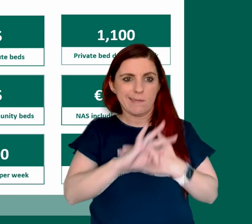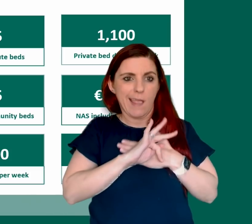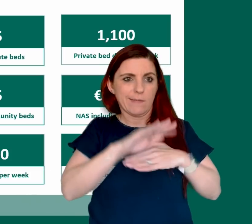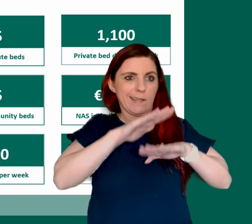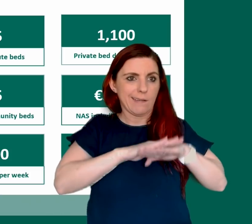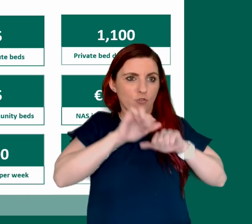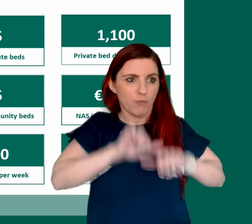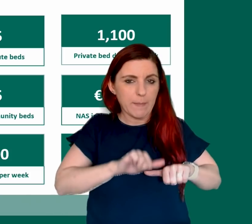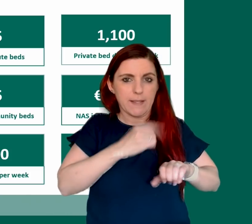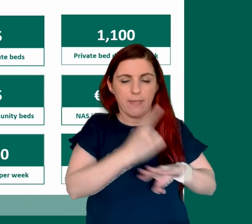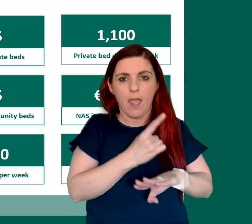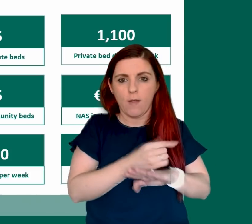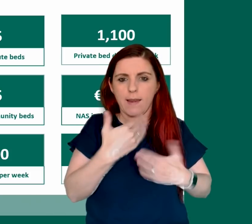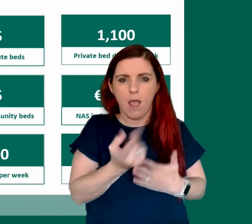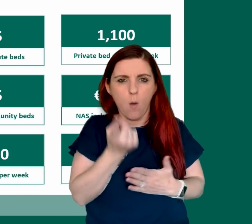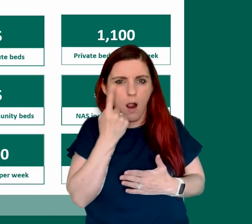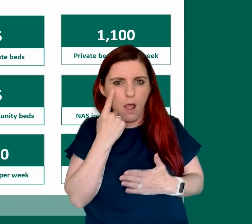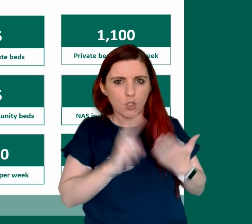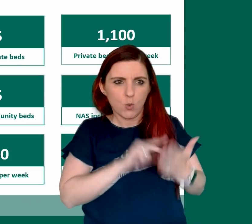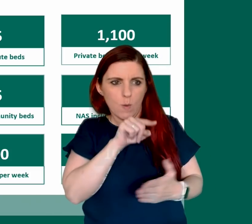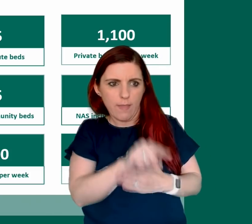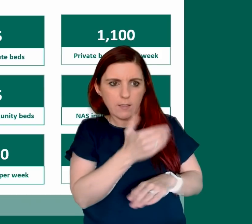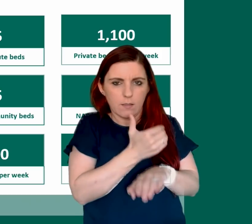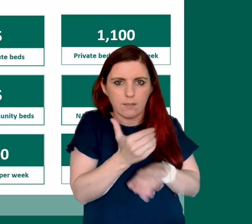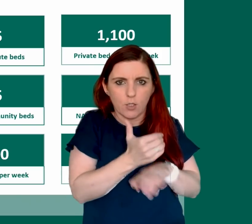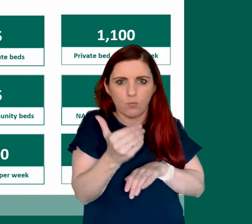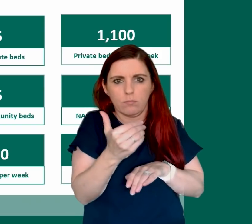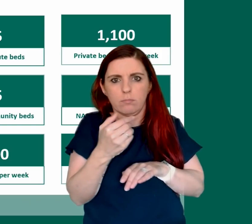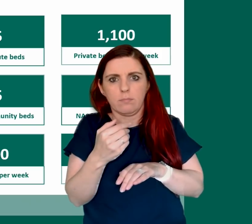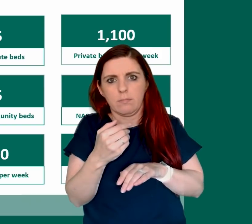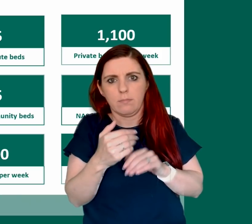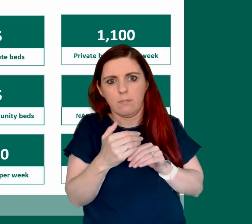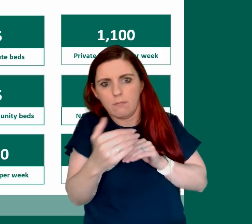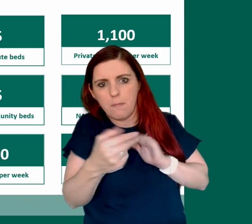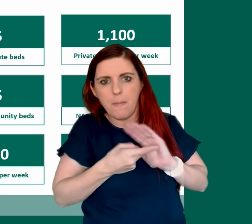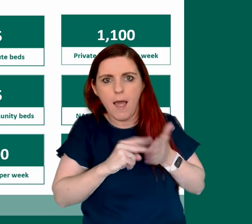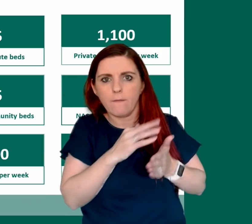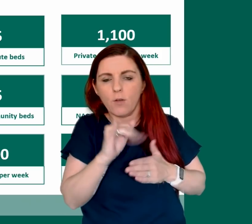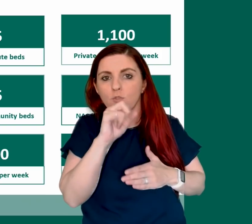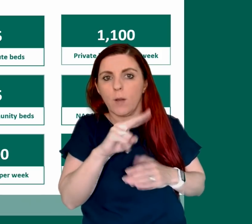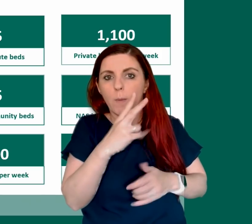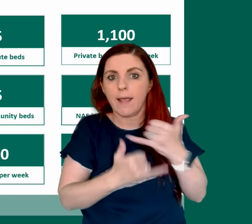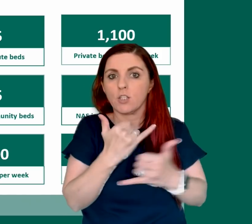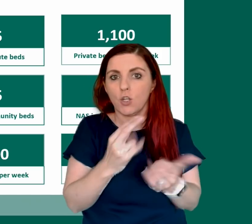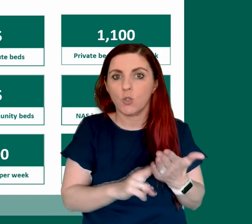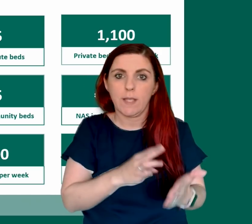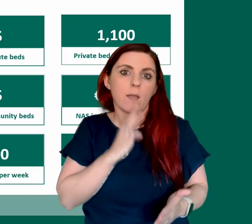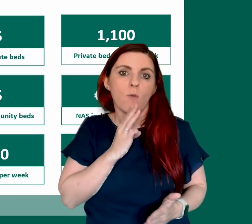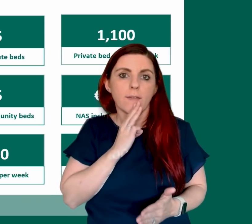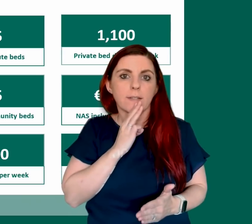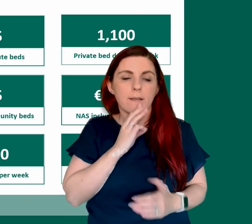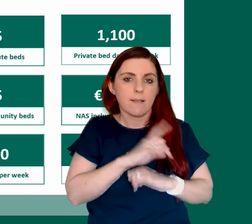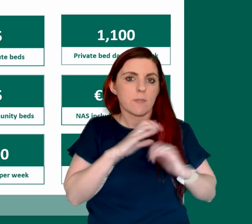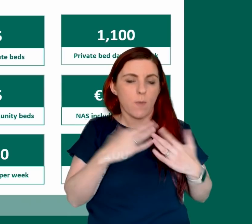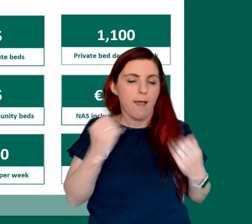in place. And we are now looking at that in terms of continuing the arrangement from January next year. So significant funding there. Also, as